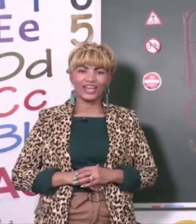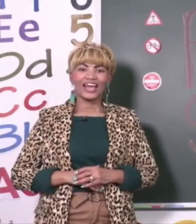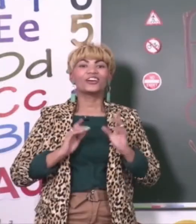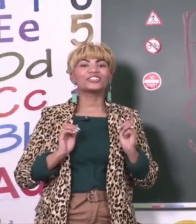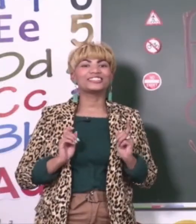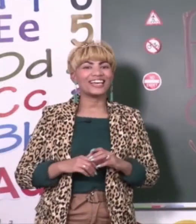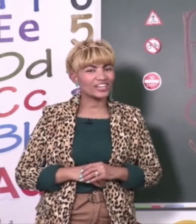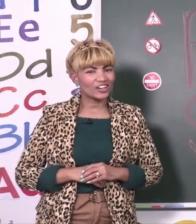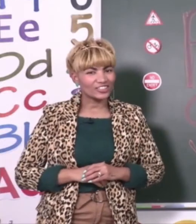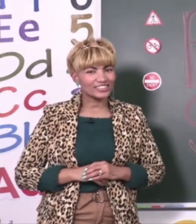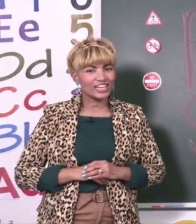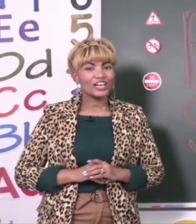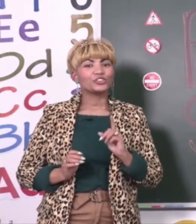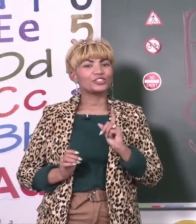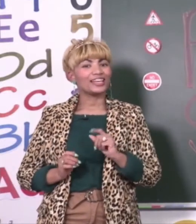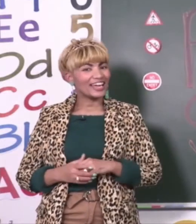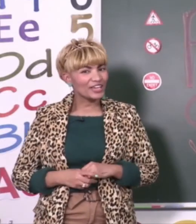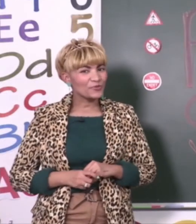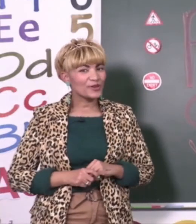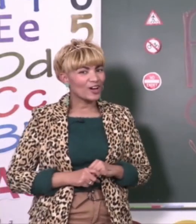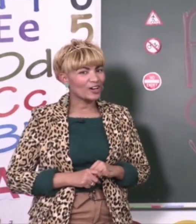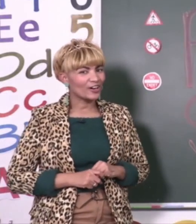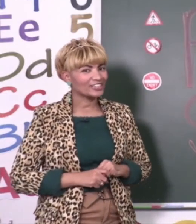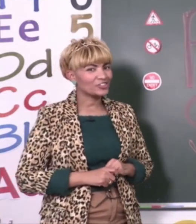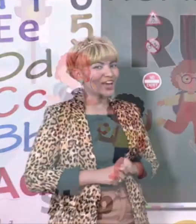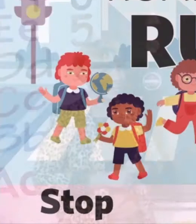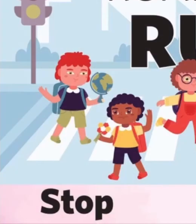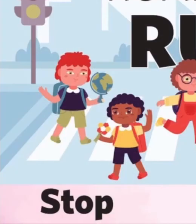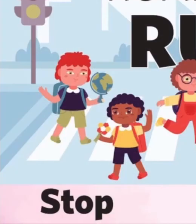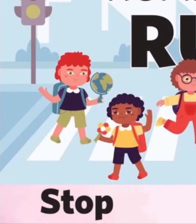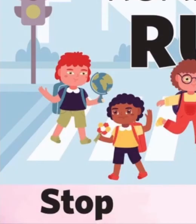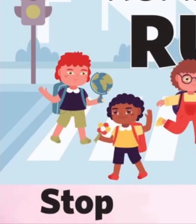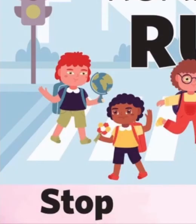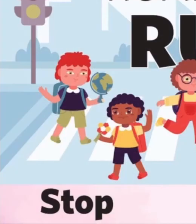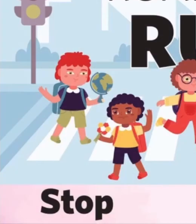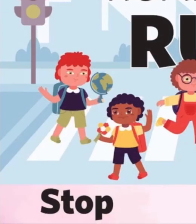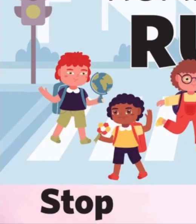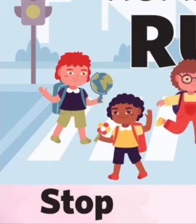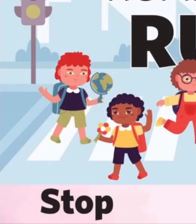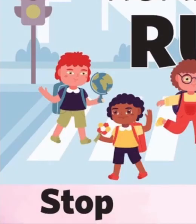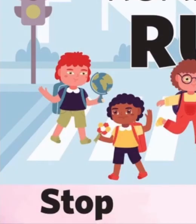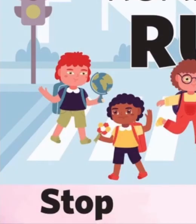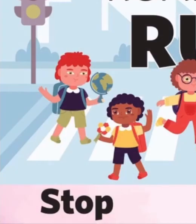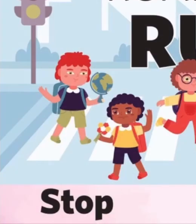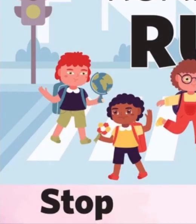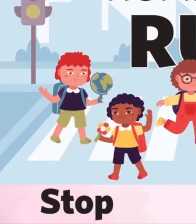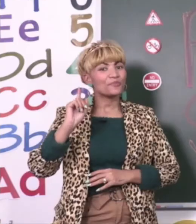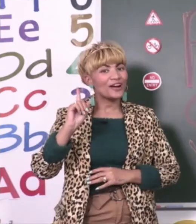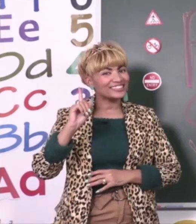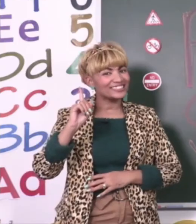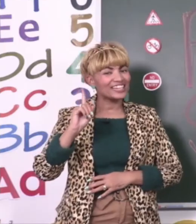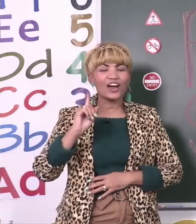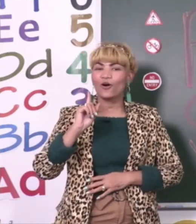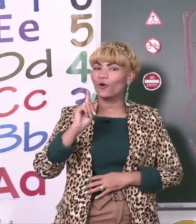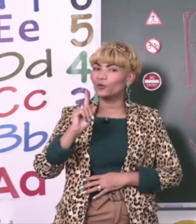good day class today we are going to have a quick road safety lesson step